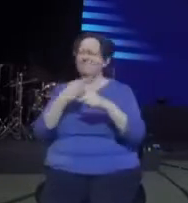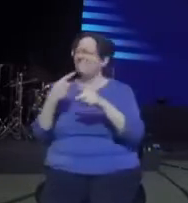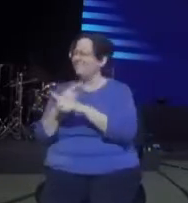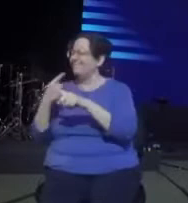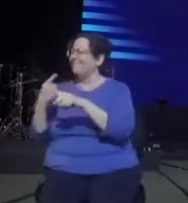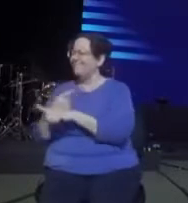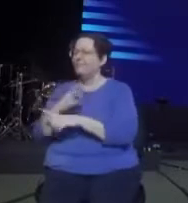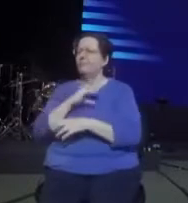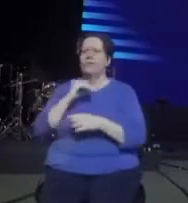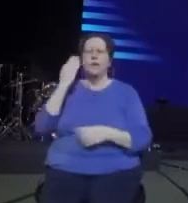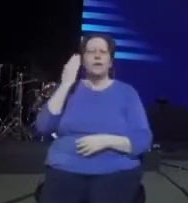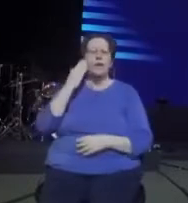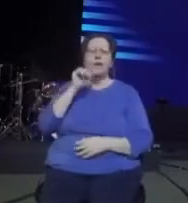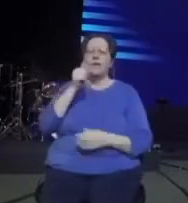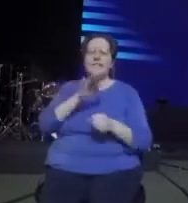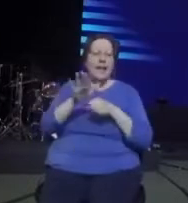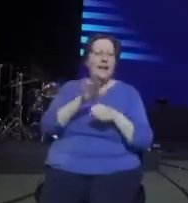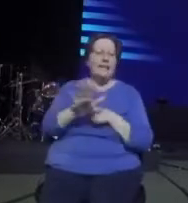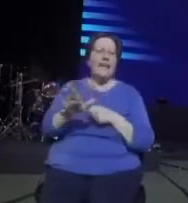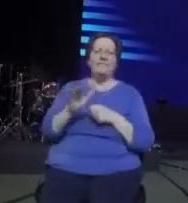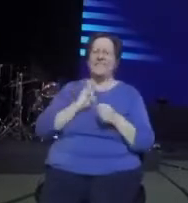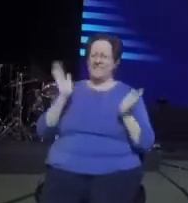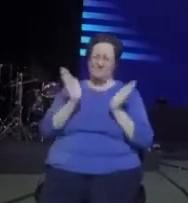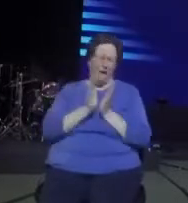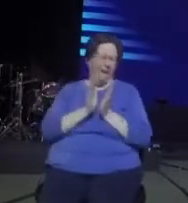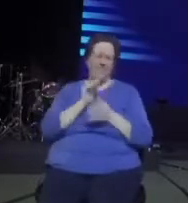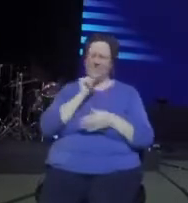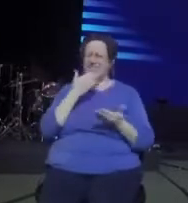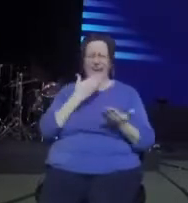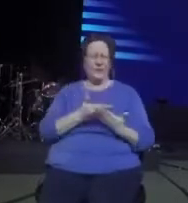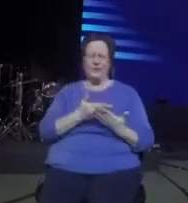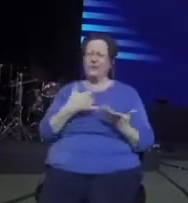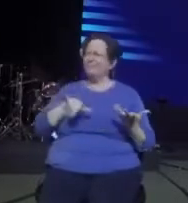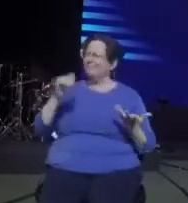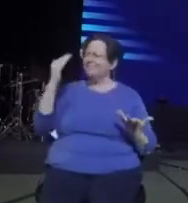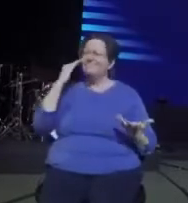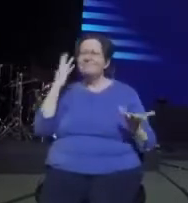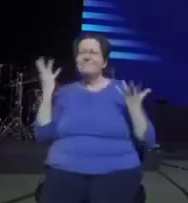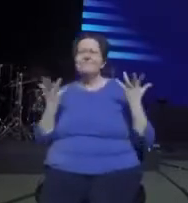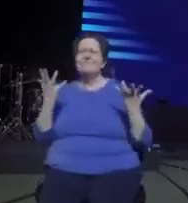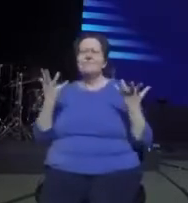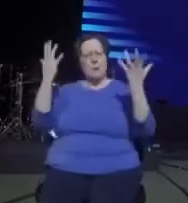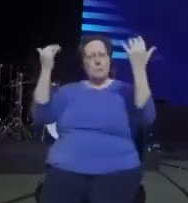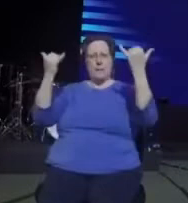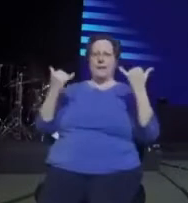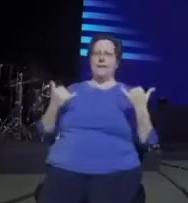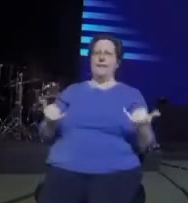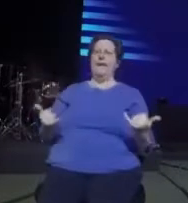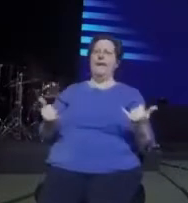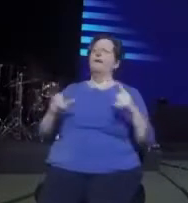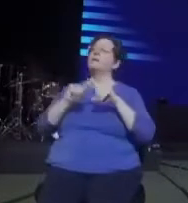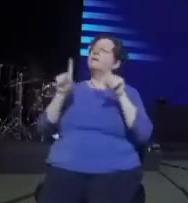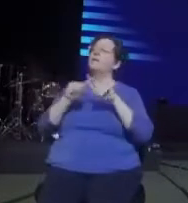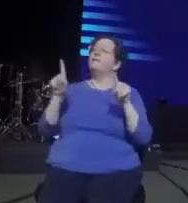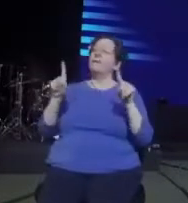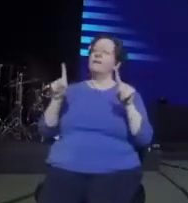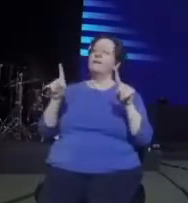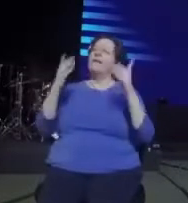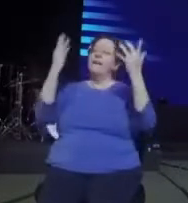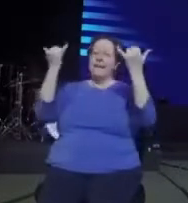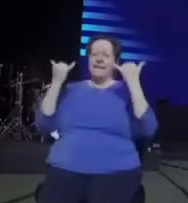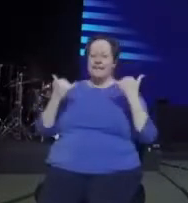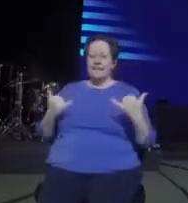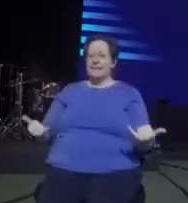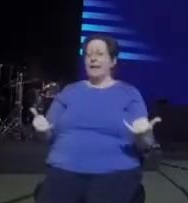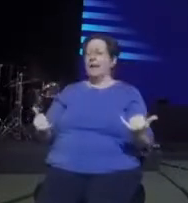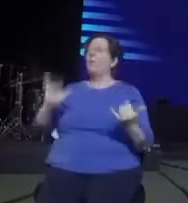and you know that's the message and it's not the message and you gotta do. But today was different. Today was